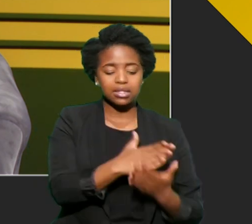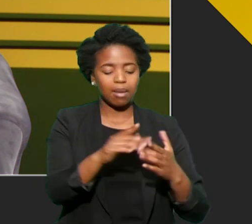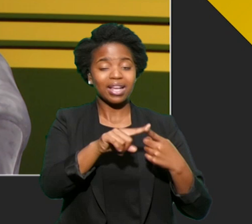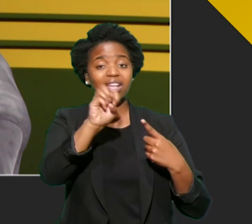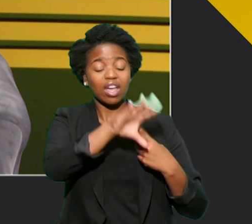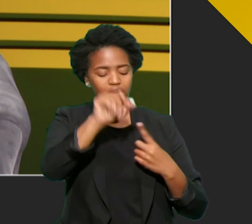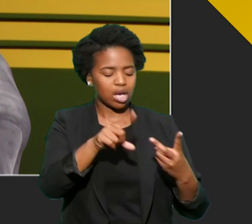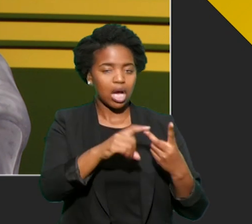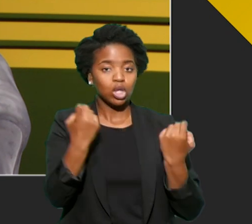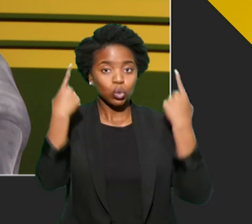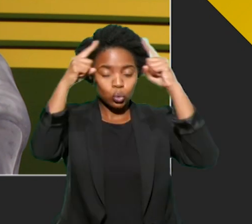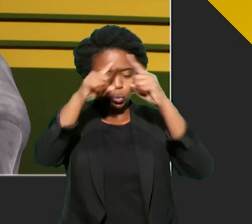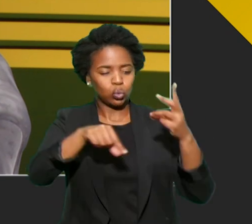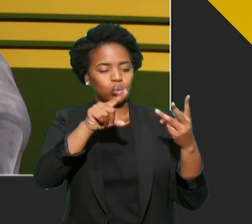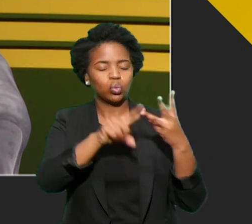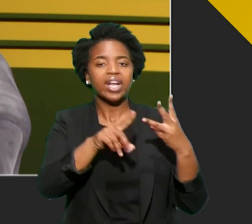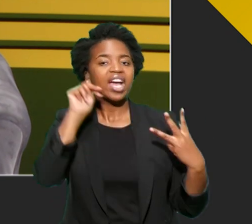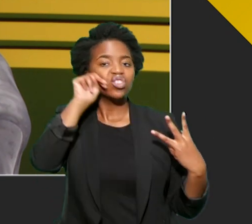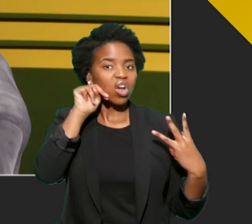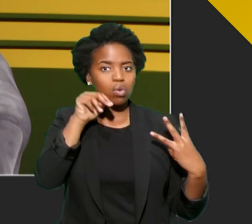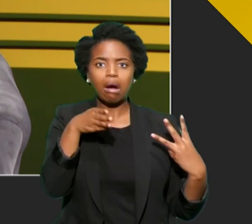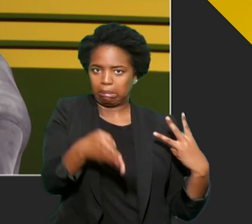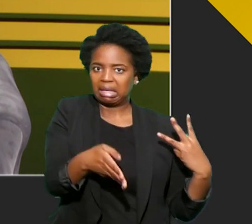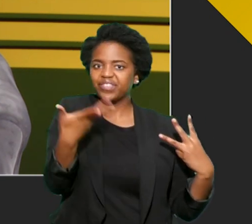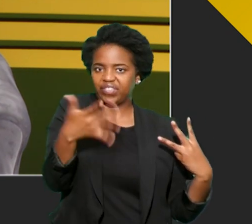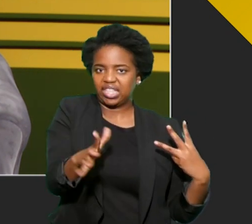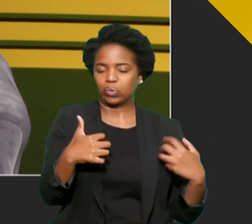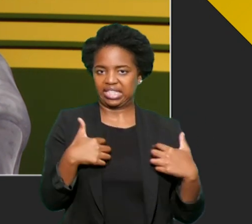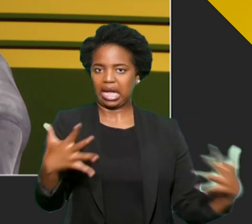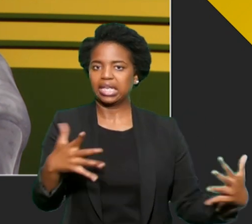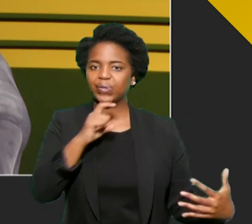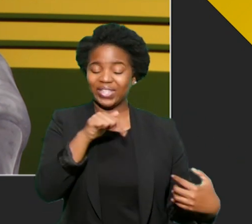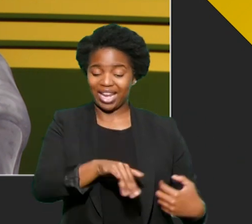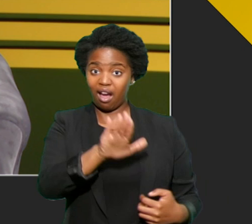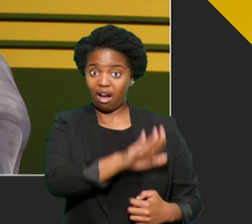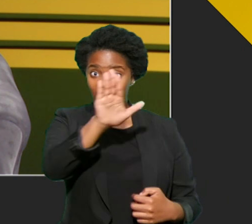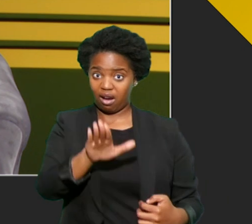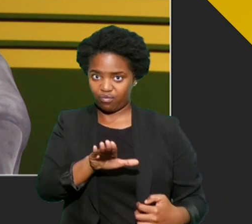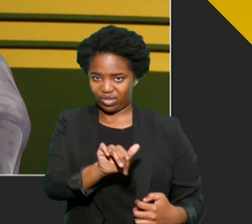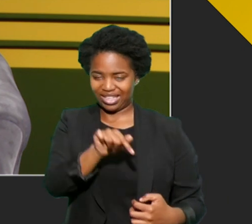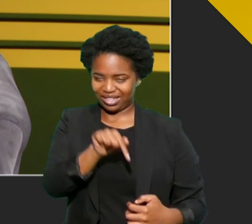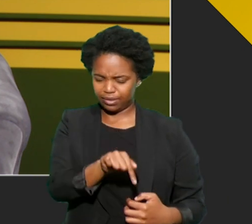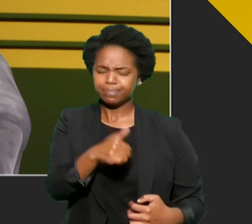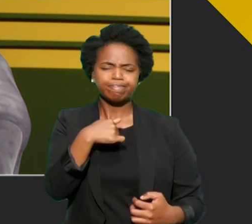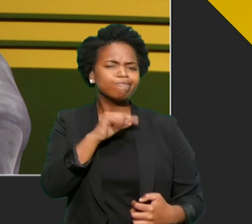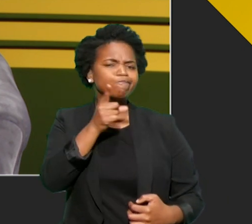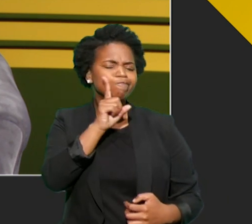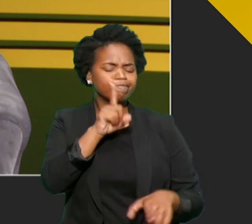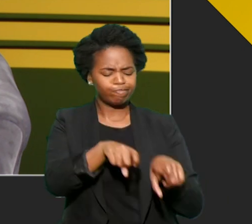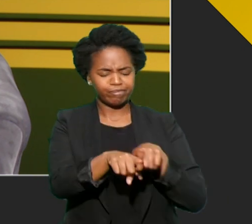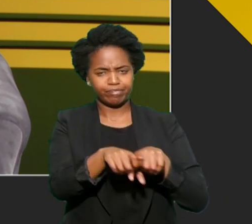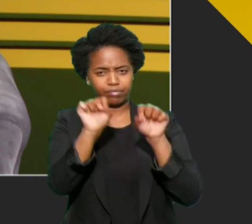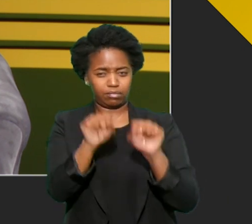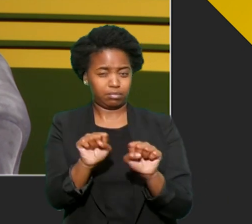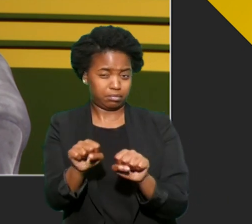Nigeria, it is here because it has been implemented, and these are some of the first countries where it has actually been rolled out and tests are being done.